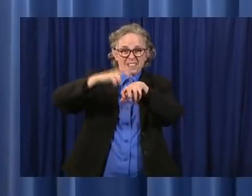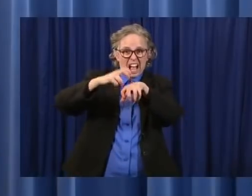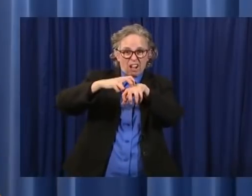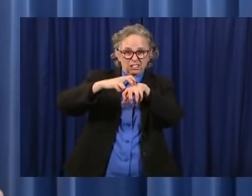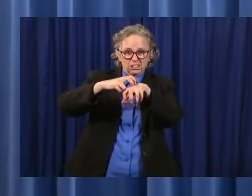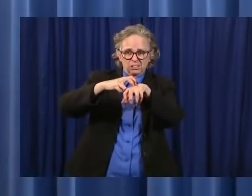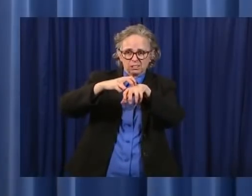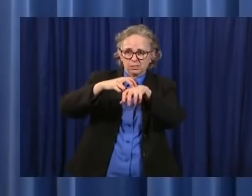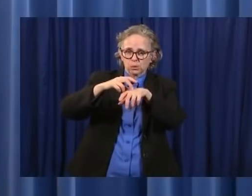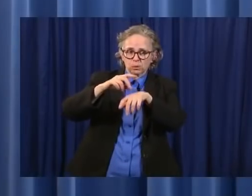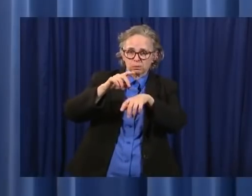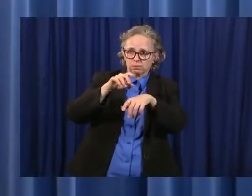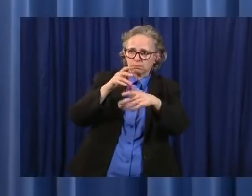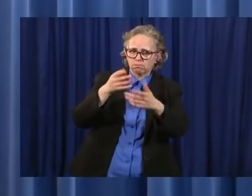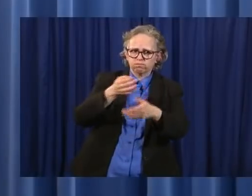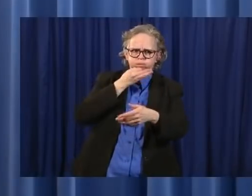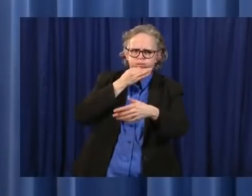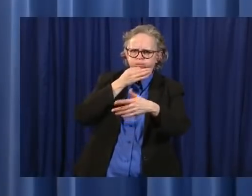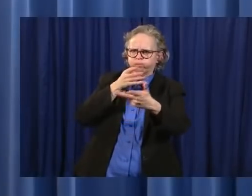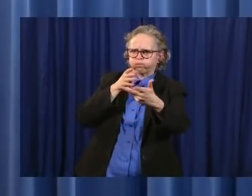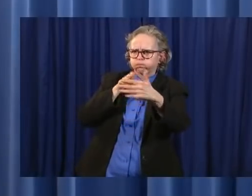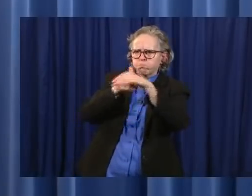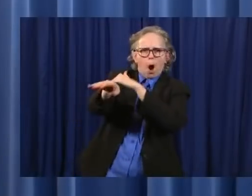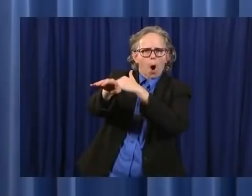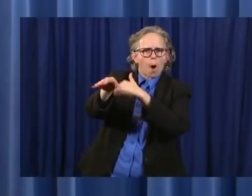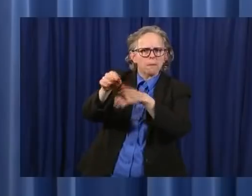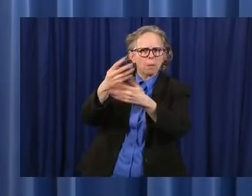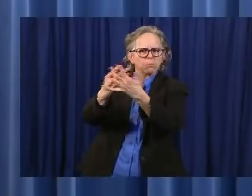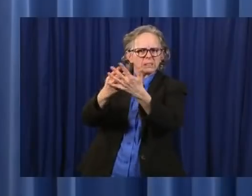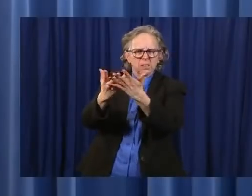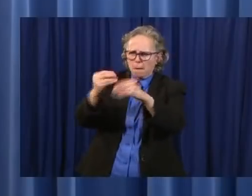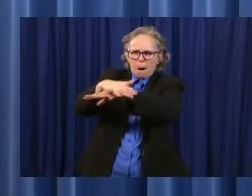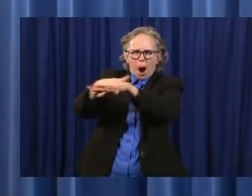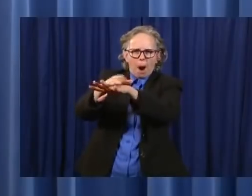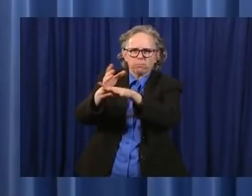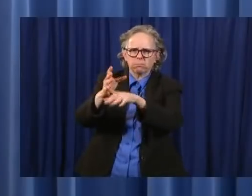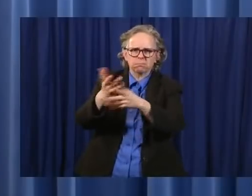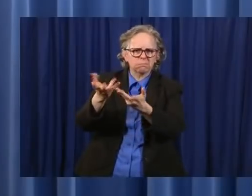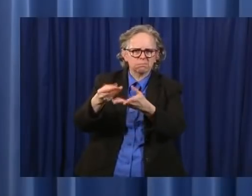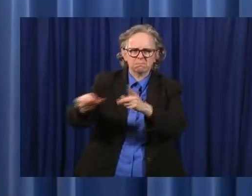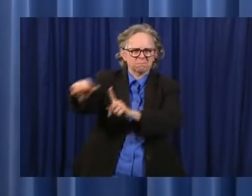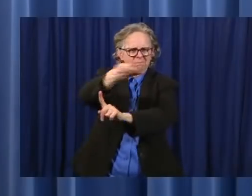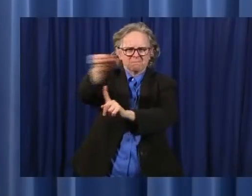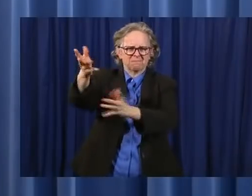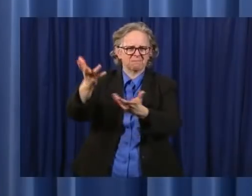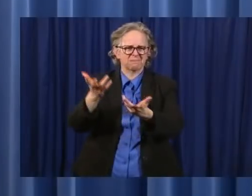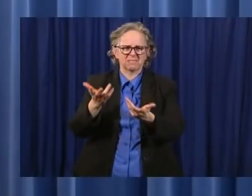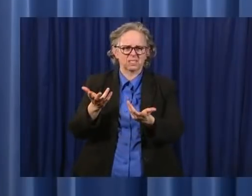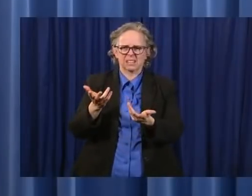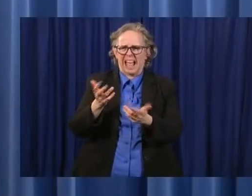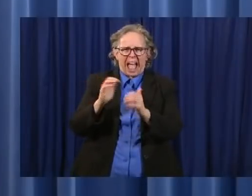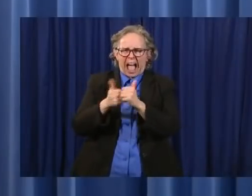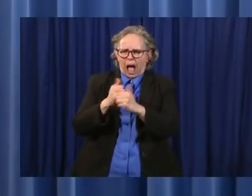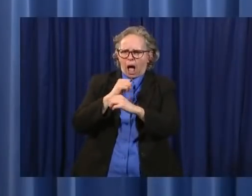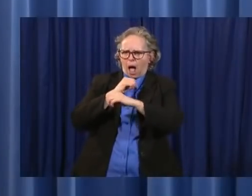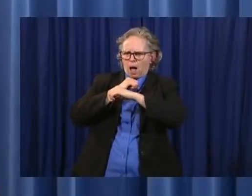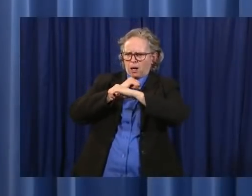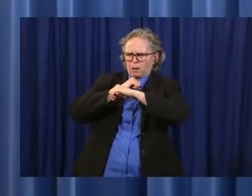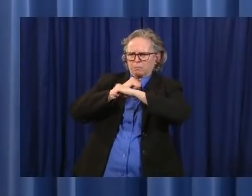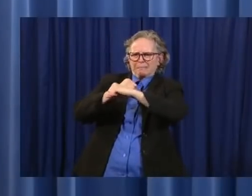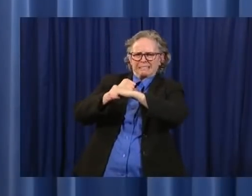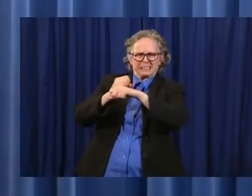has the congregate living, it is very, very difficult. We've seen this despite all the best practices and the good